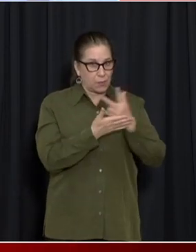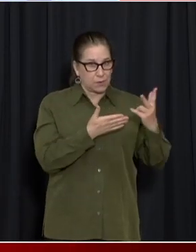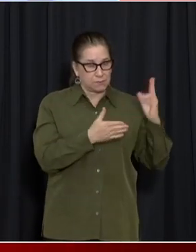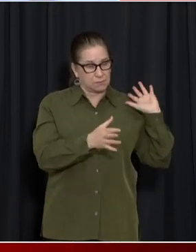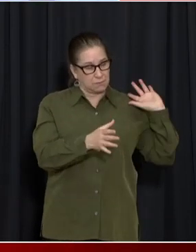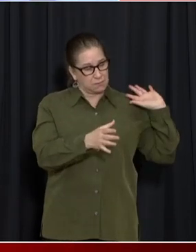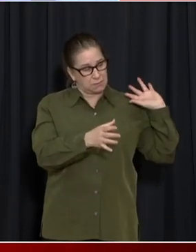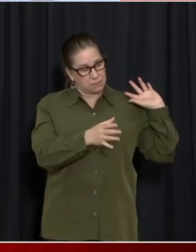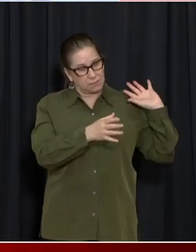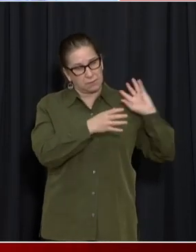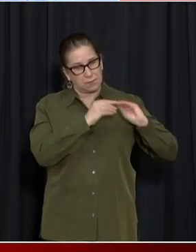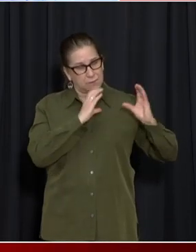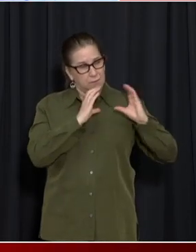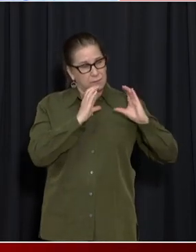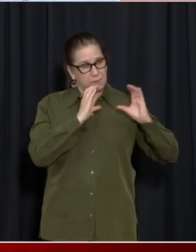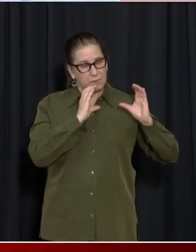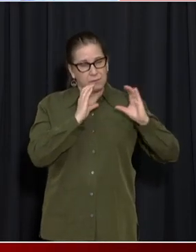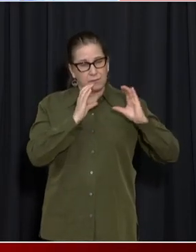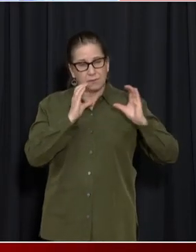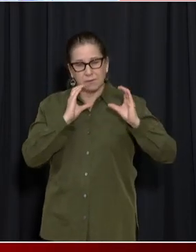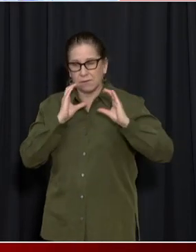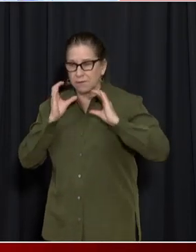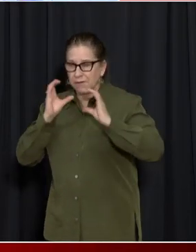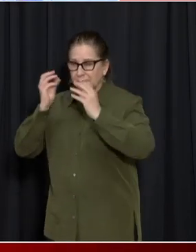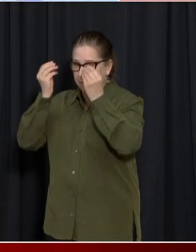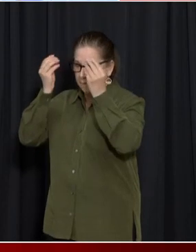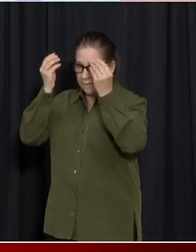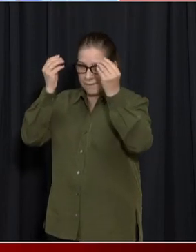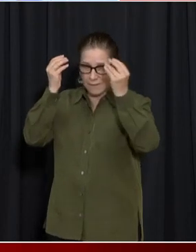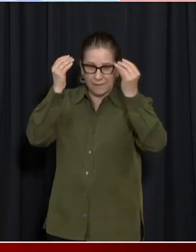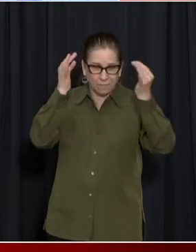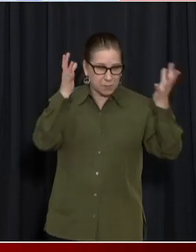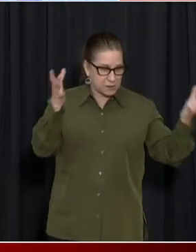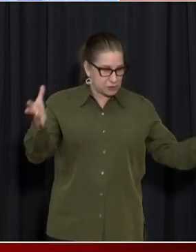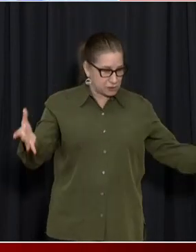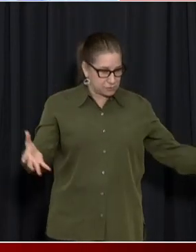create well-informed recommendations.